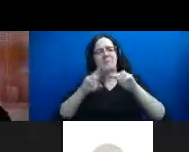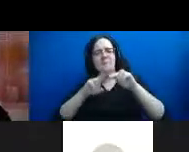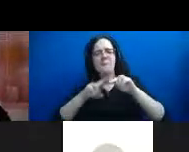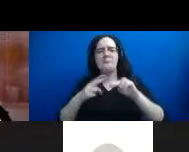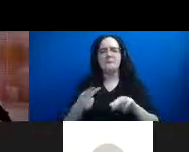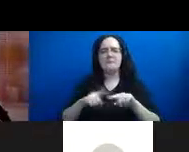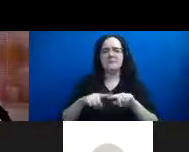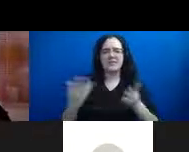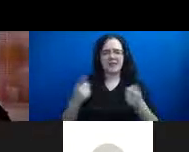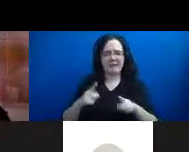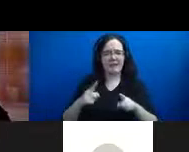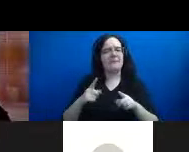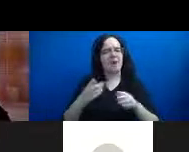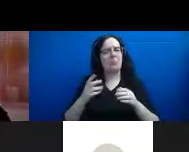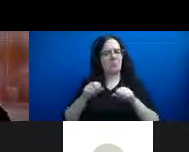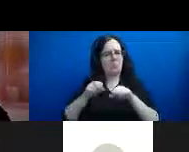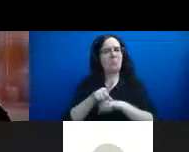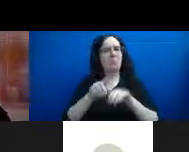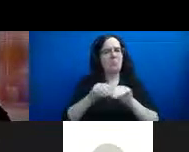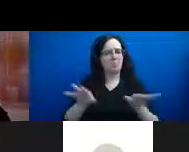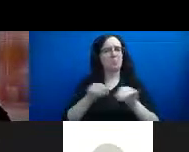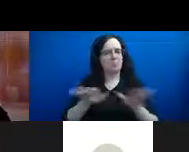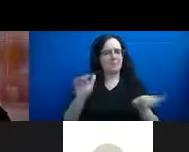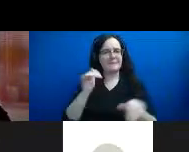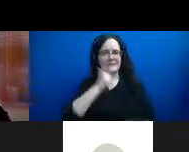really a push-pull with dopamine.